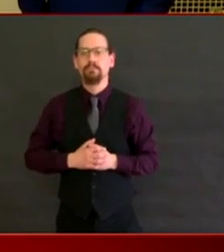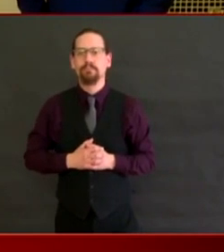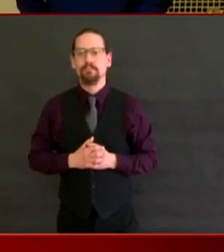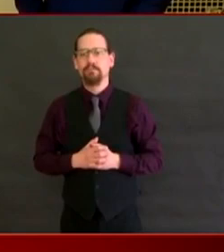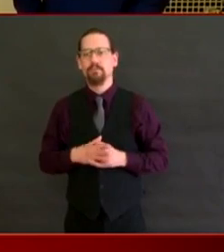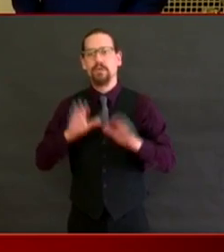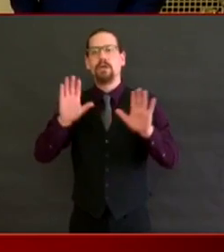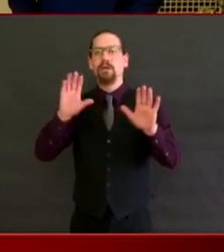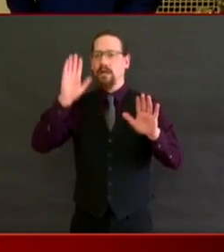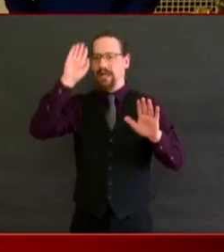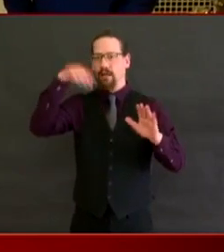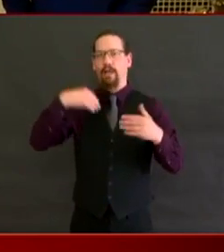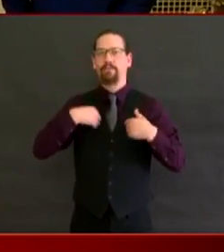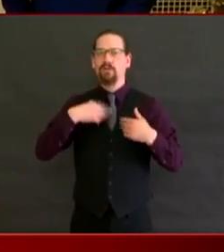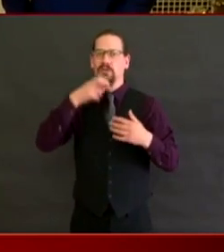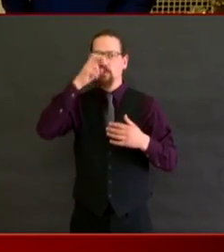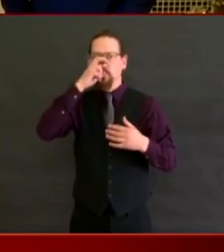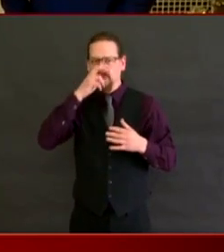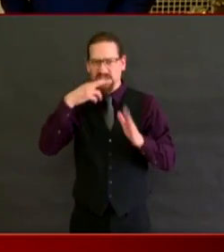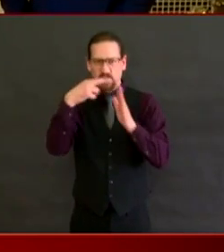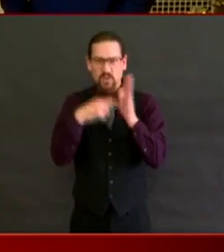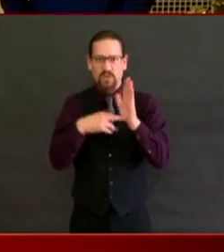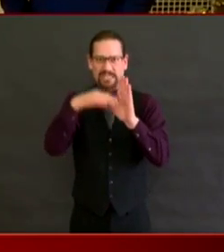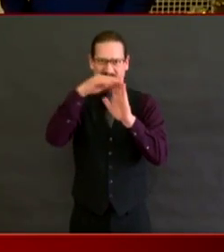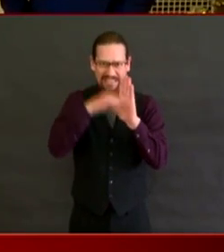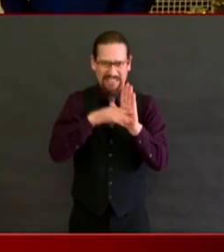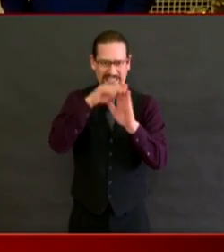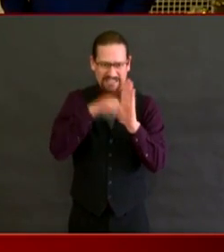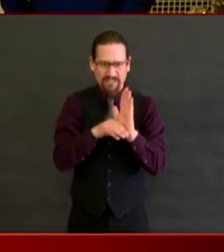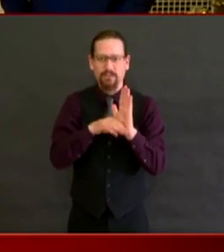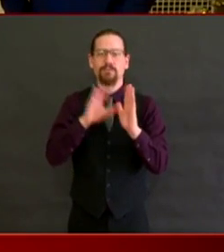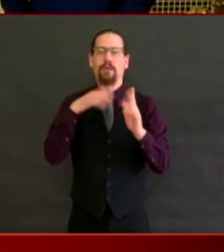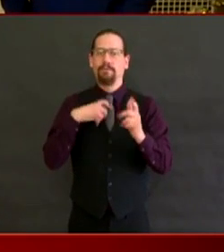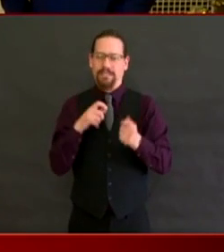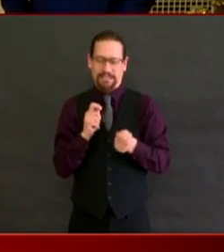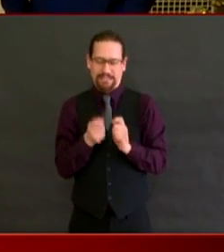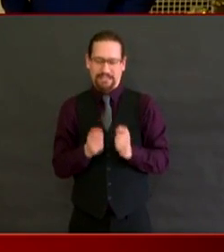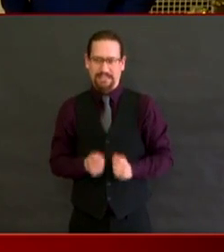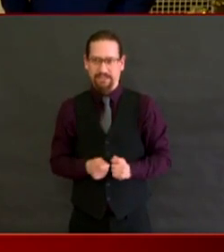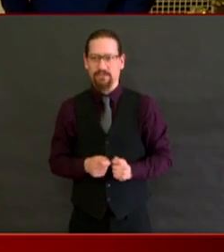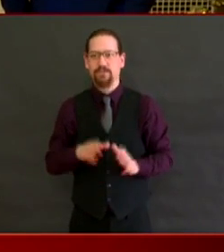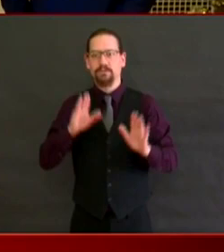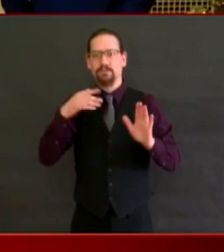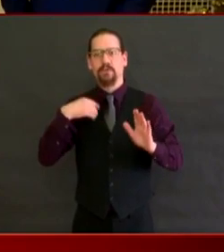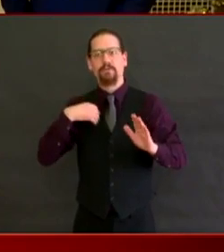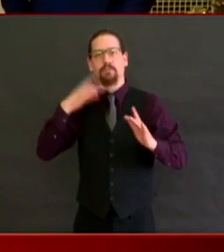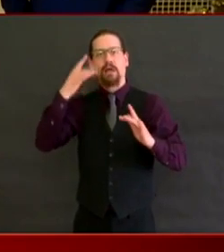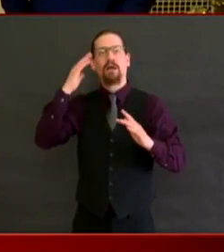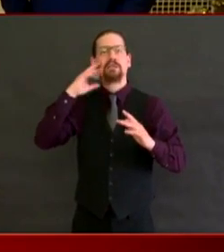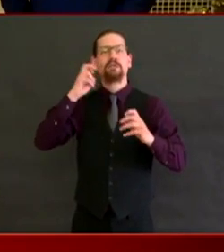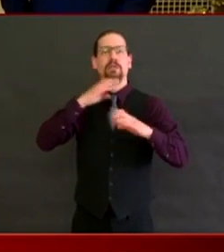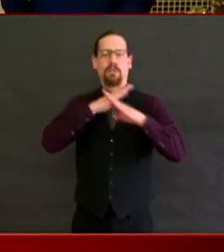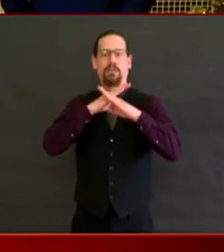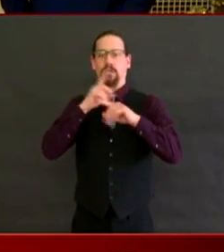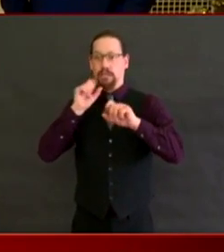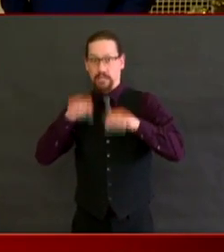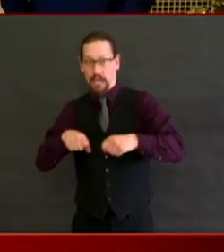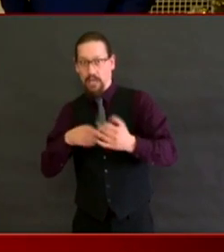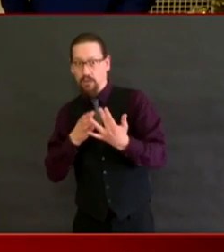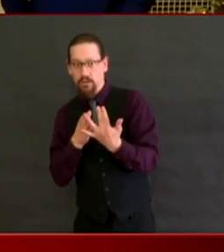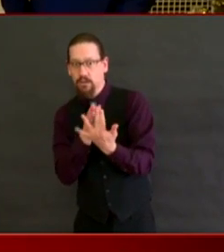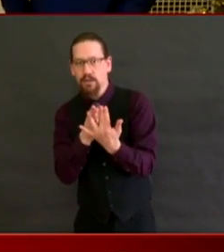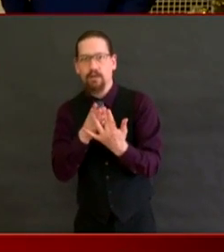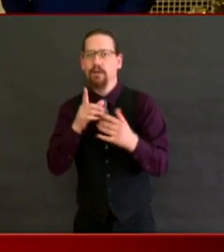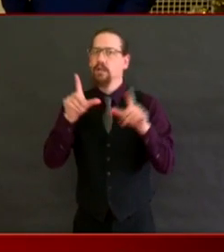am trying to get rid of any kind of bureaucratic red tape to move things along. We need to be